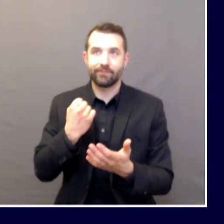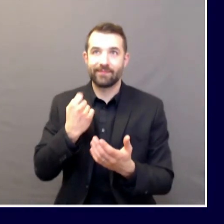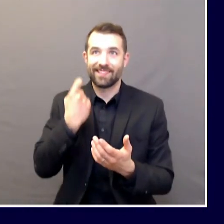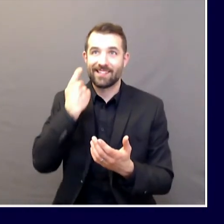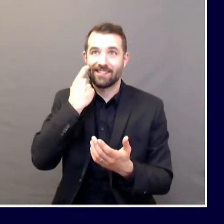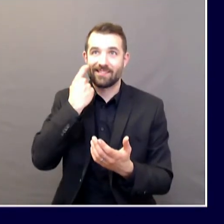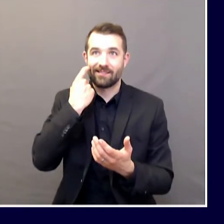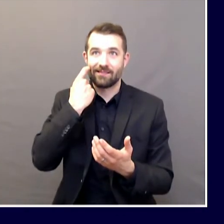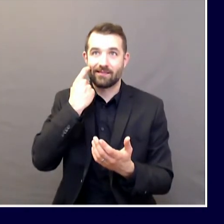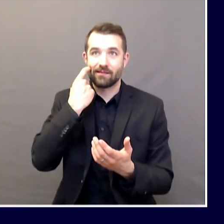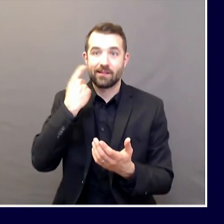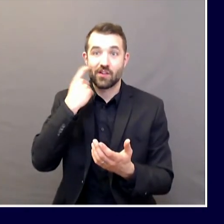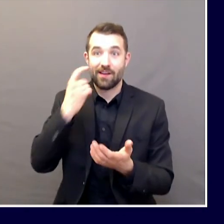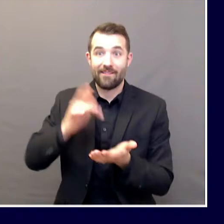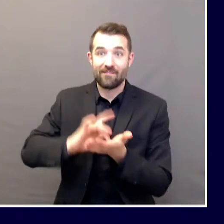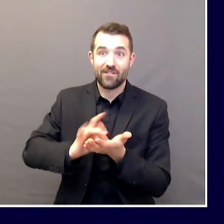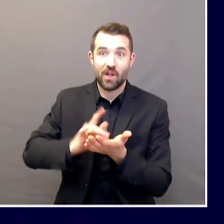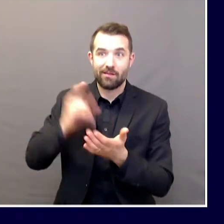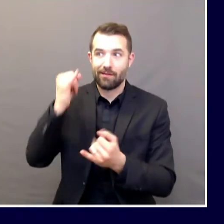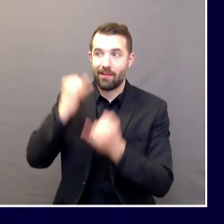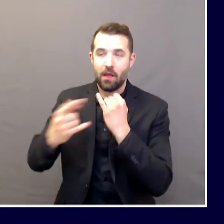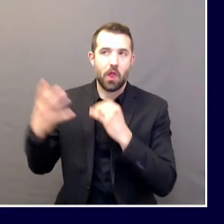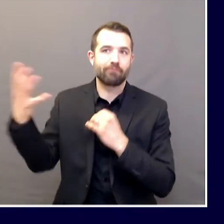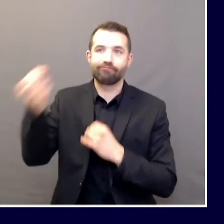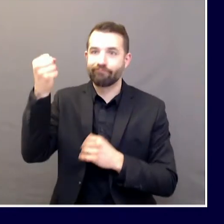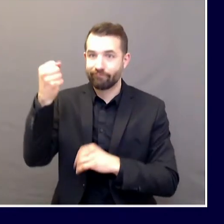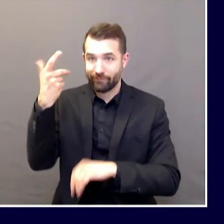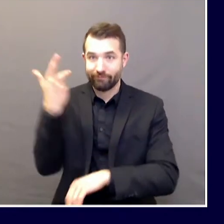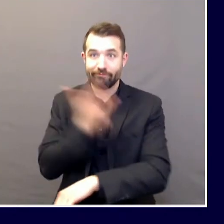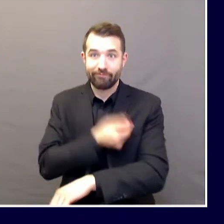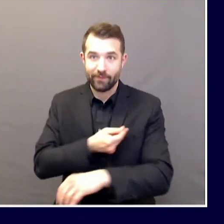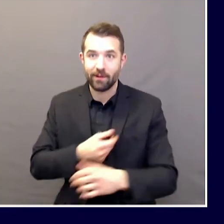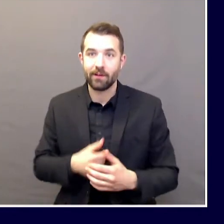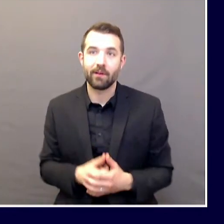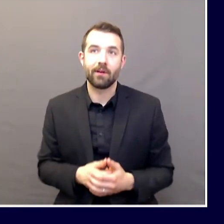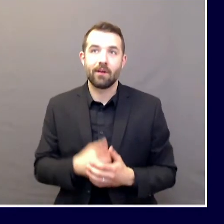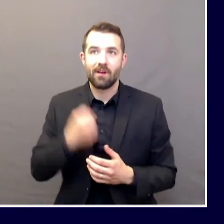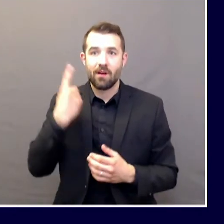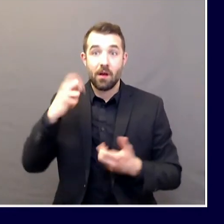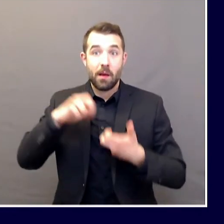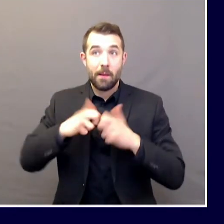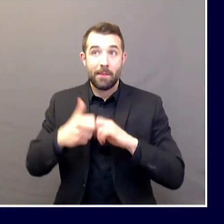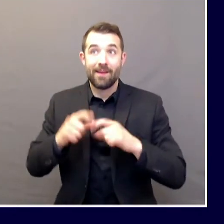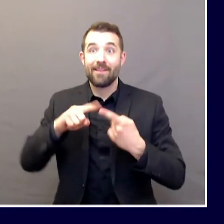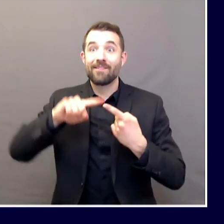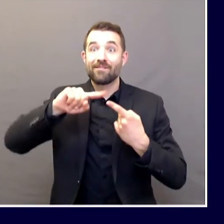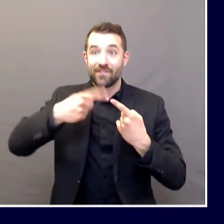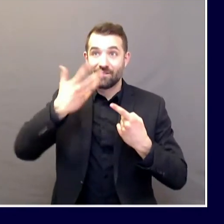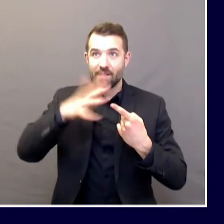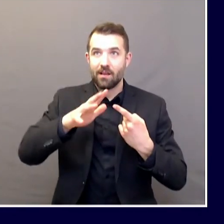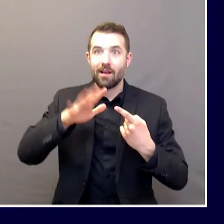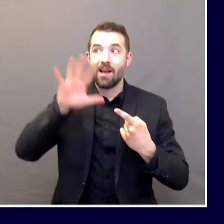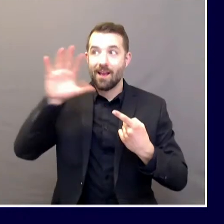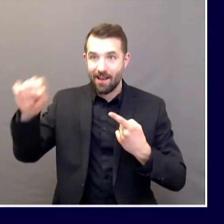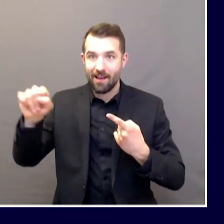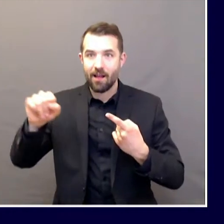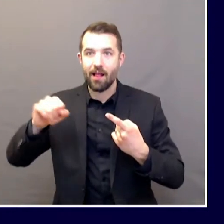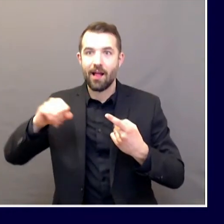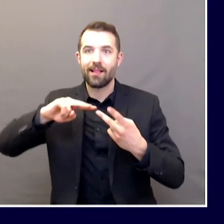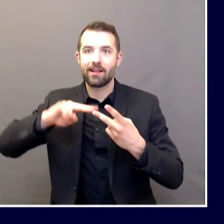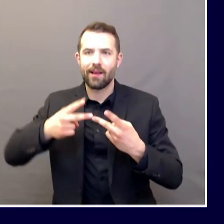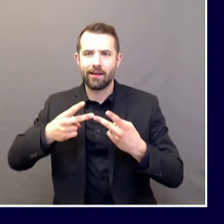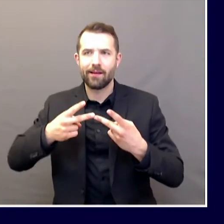March. But subsequently, he's been unable to schedule an appointment for a second dose, either online or over the phone with